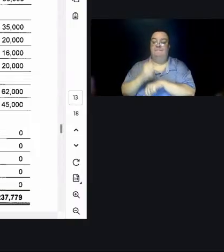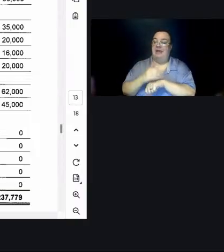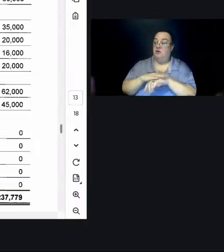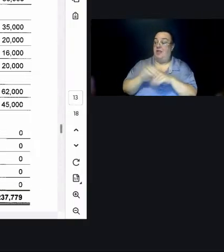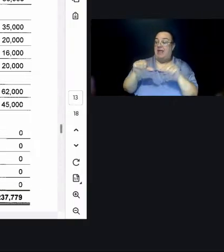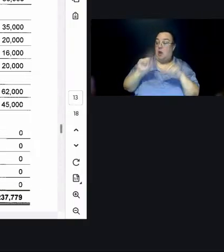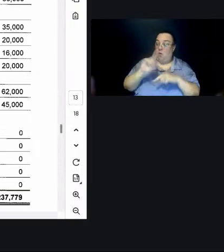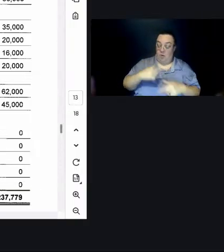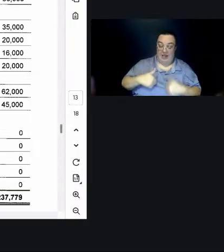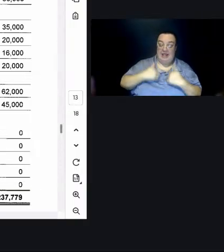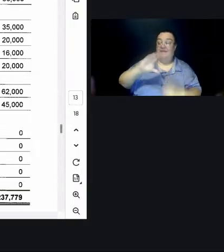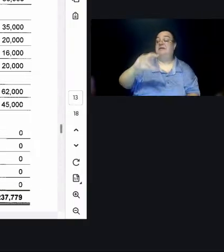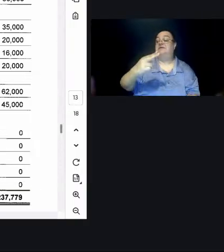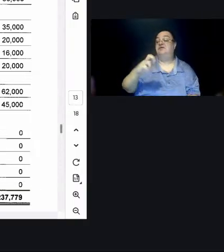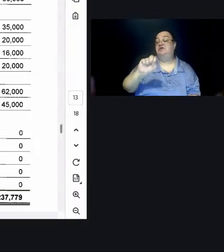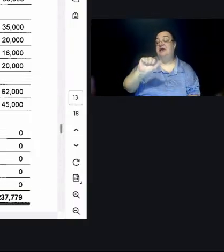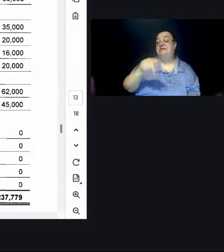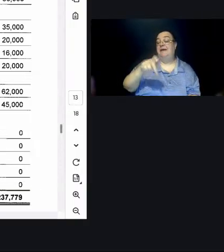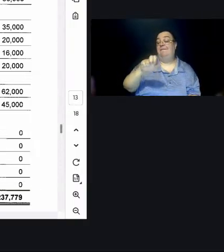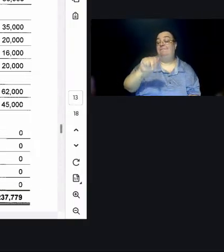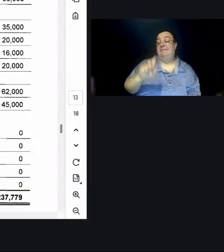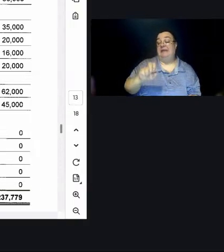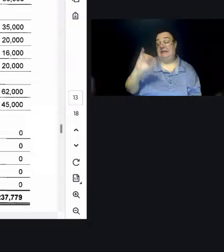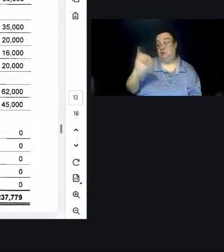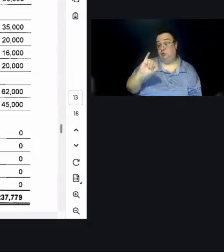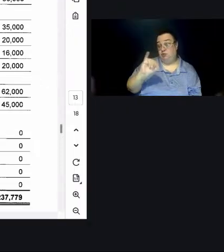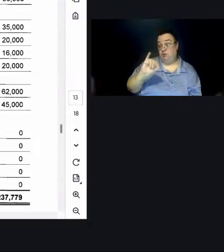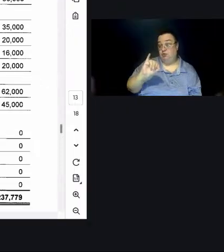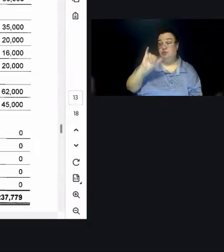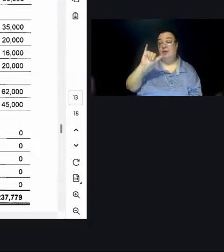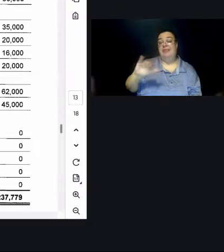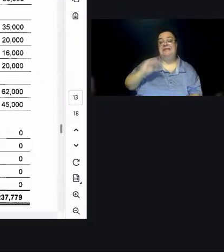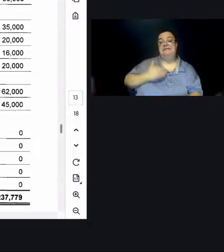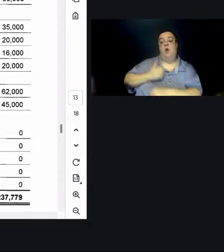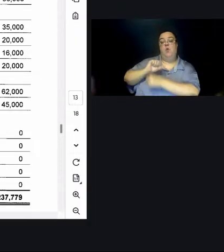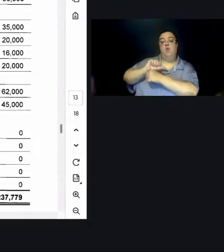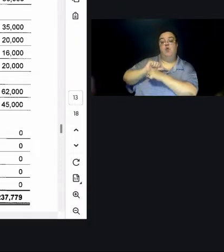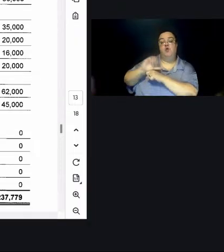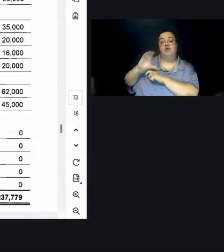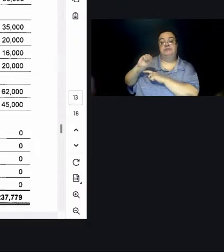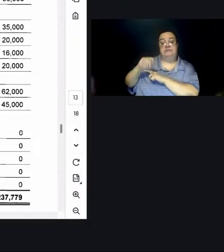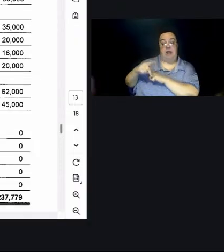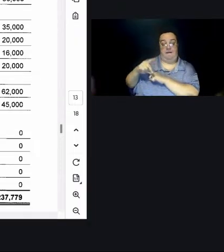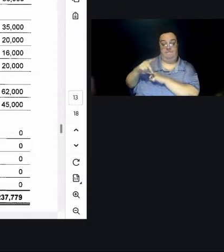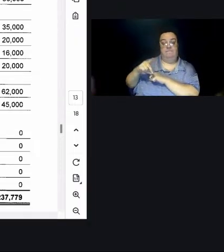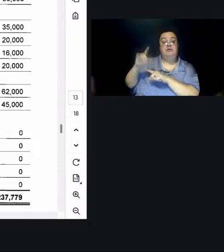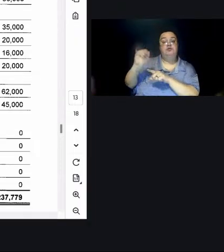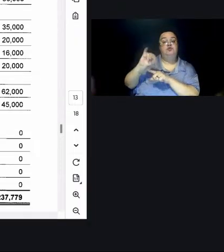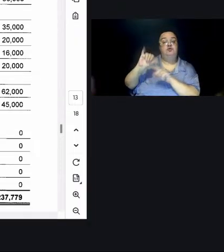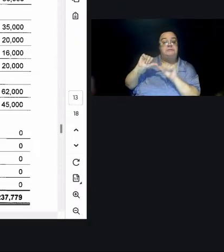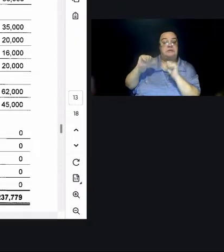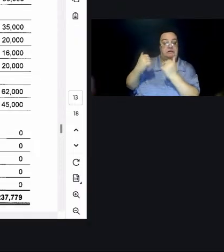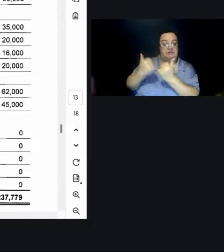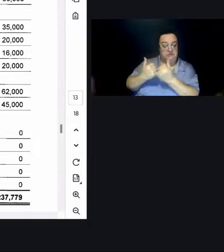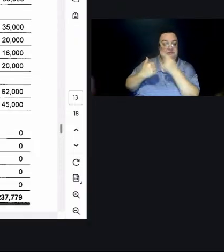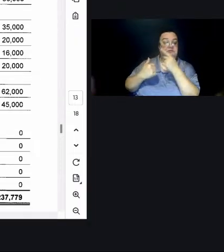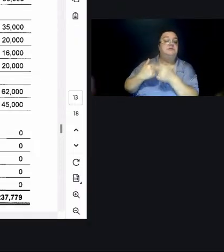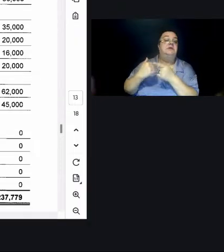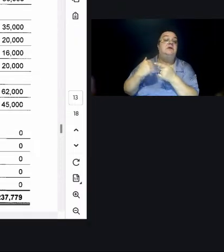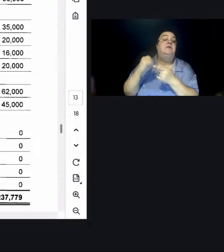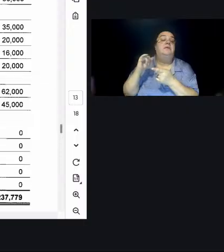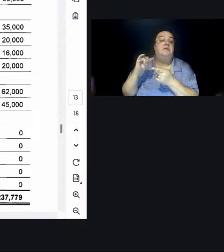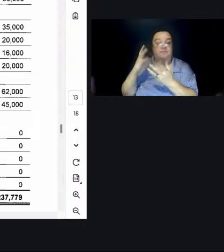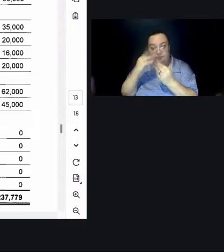Chesapeake Insurance, those are our workers' comp insurance agencies that pretty